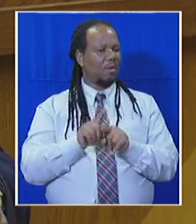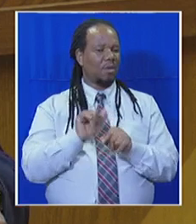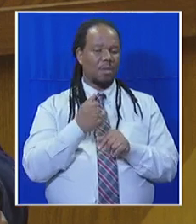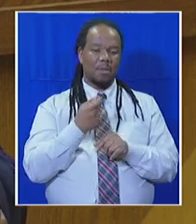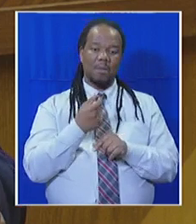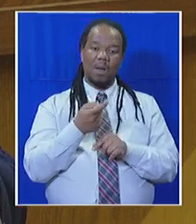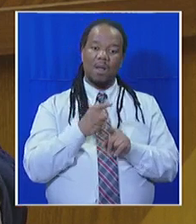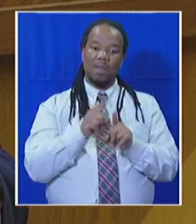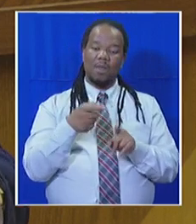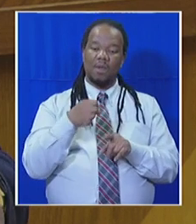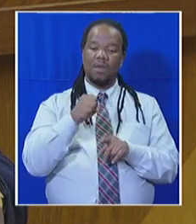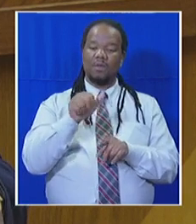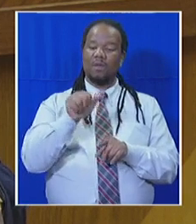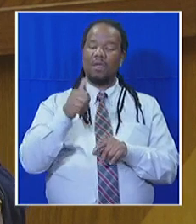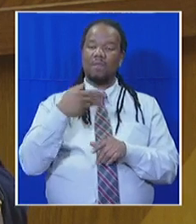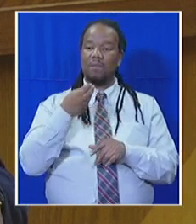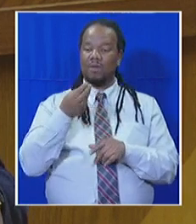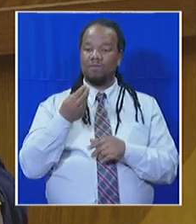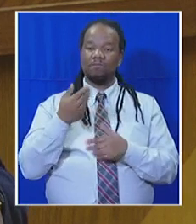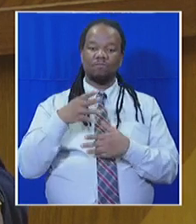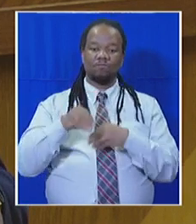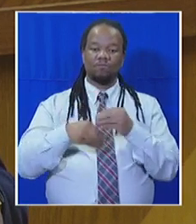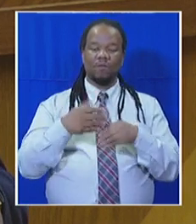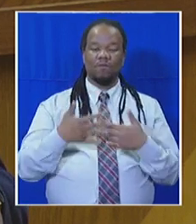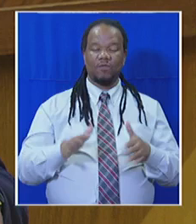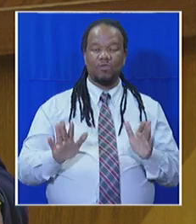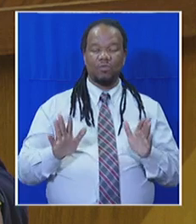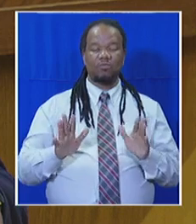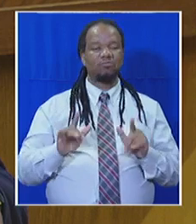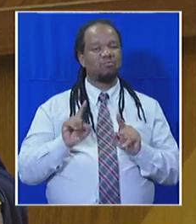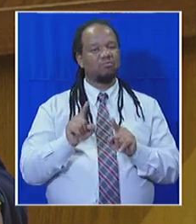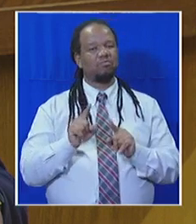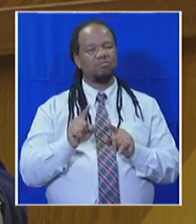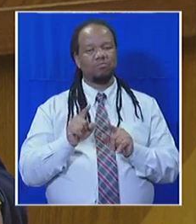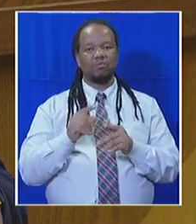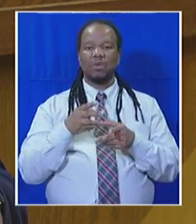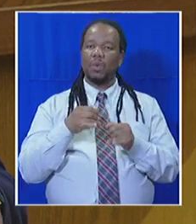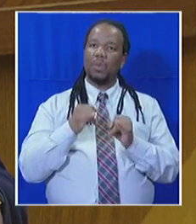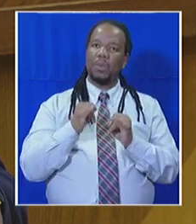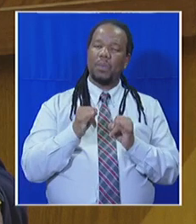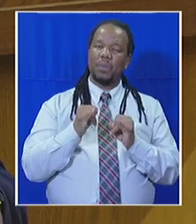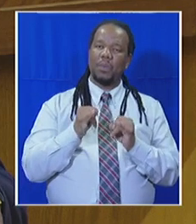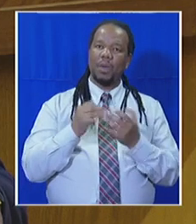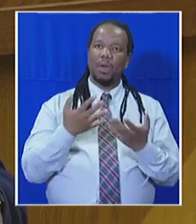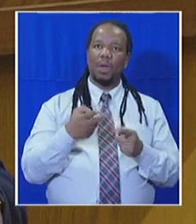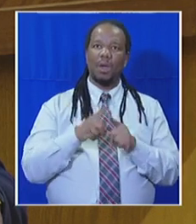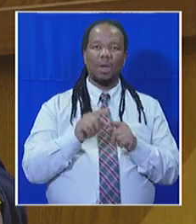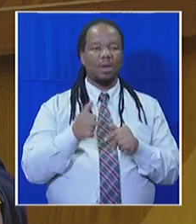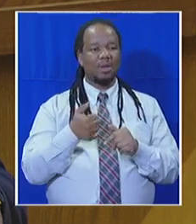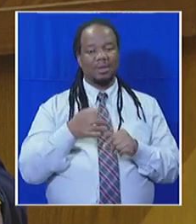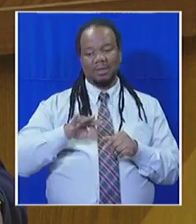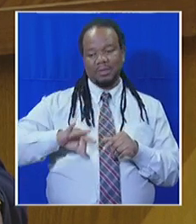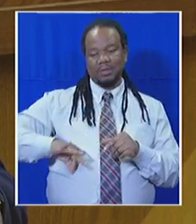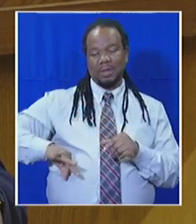sebeyikilo SAA as an example. We have an issue, a serious problem with the contingency reserves ezisetyenziswa for salaries, which is